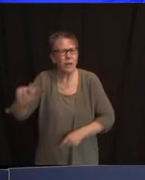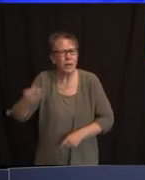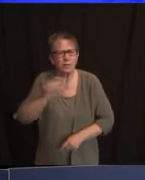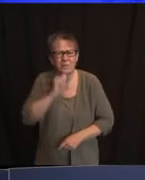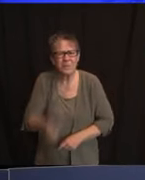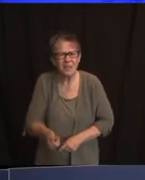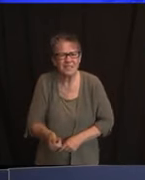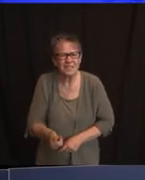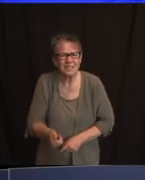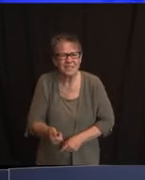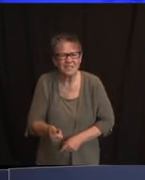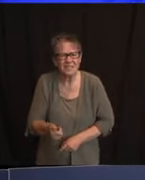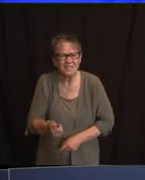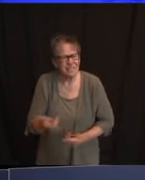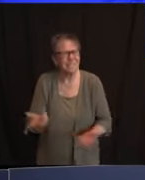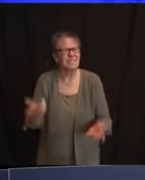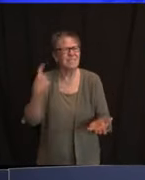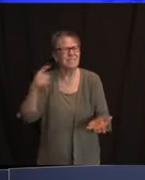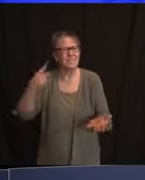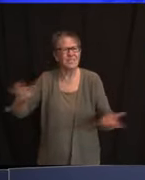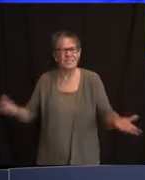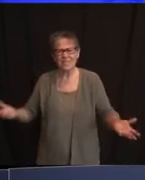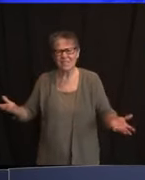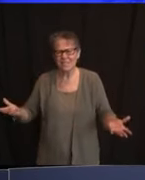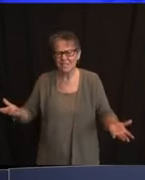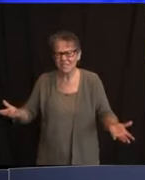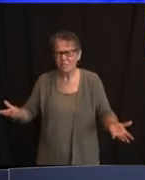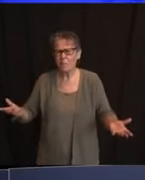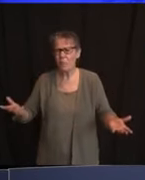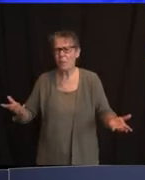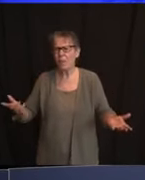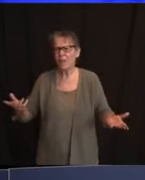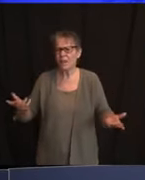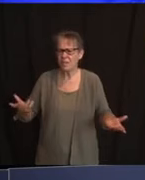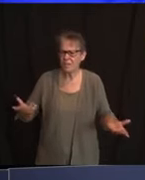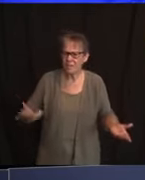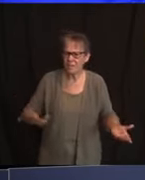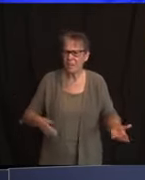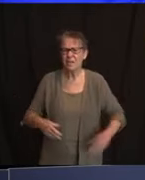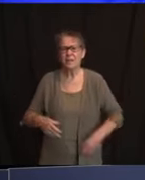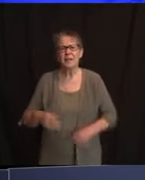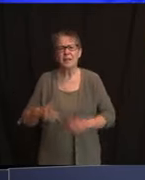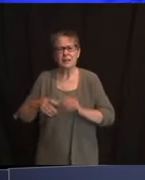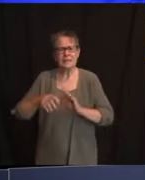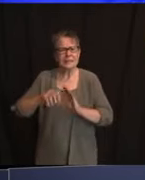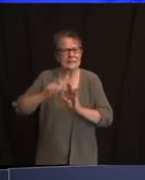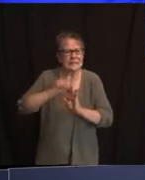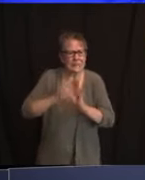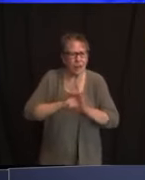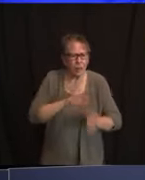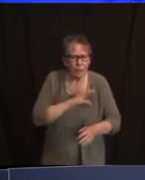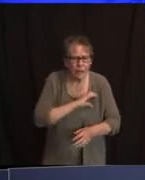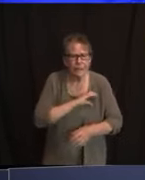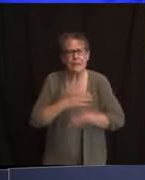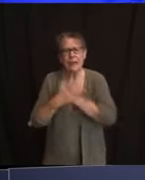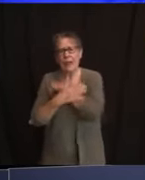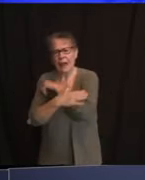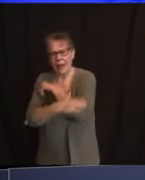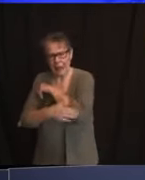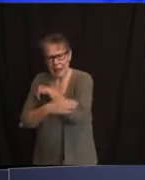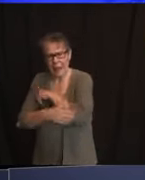park police, our counties, our state police will be on watching for that. We understand that the restrooms and public restrooms are